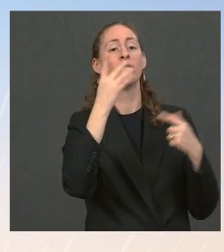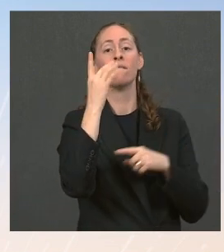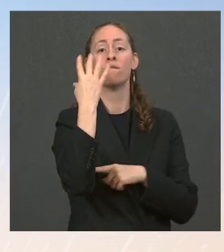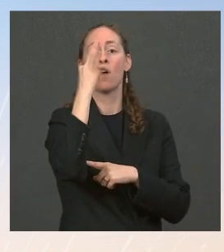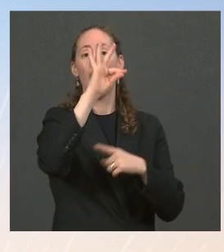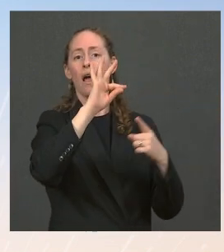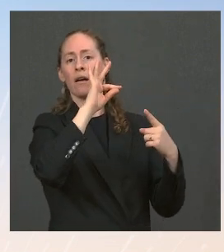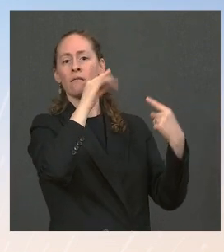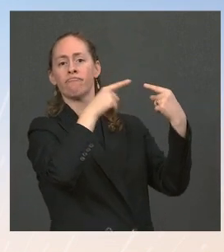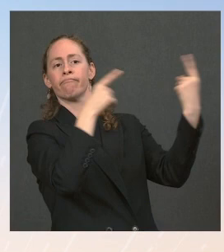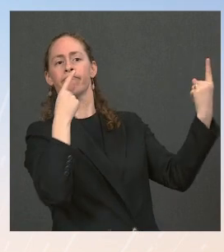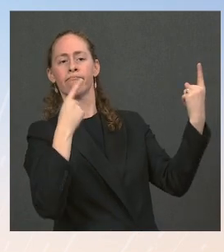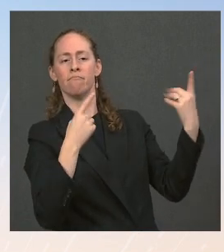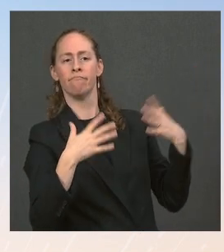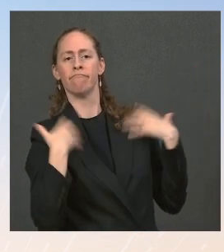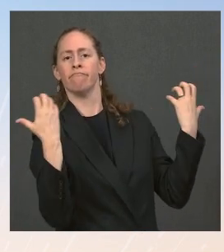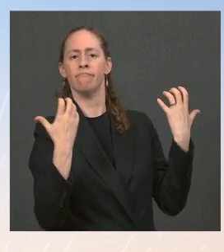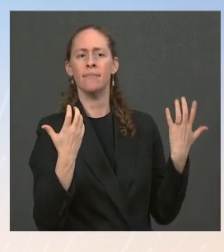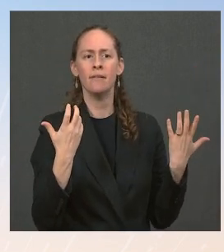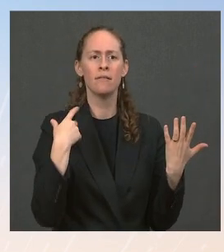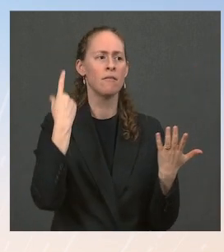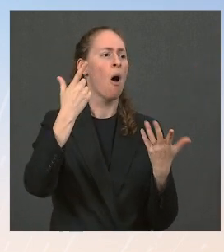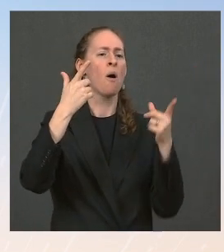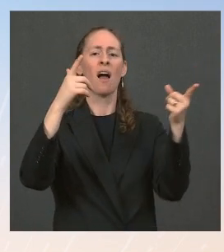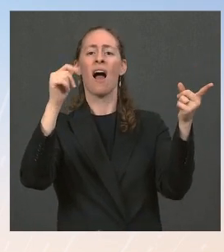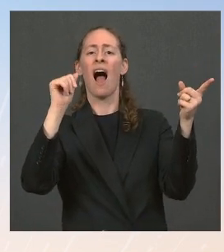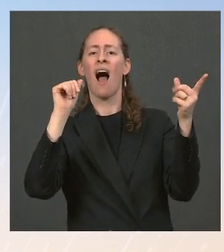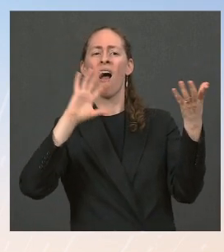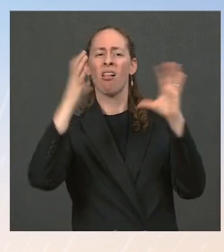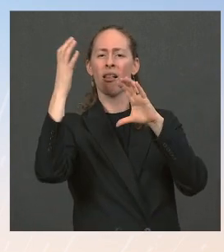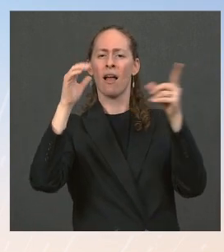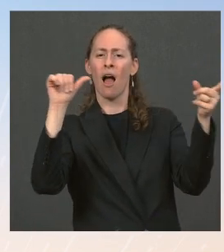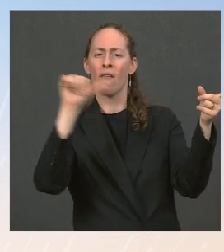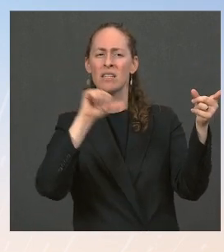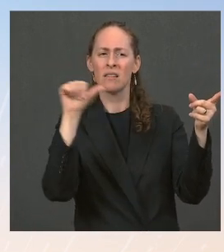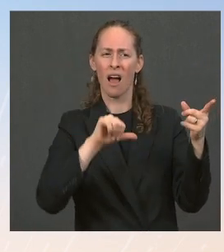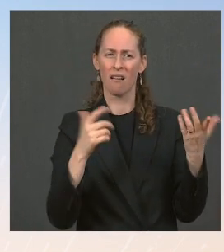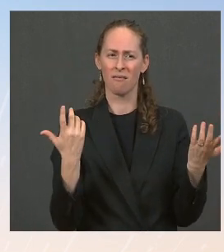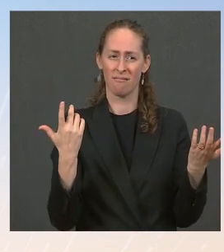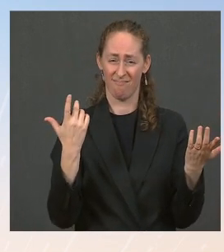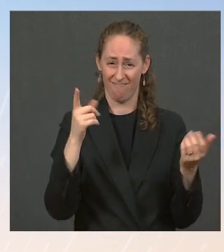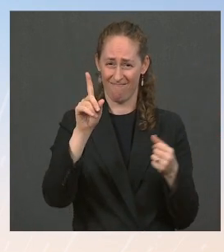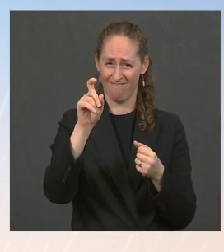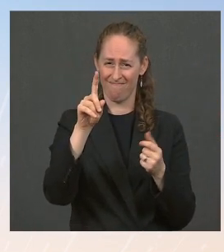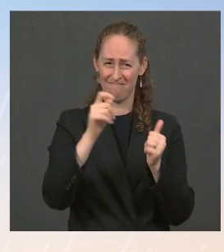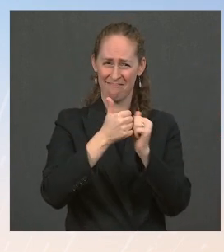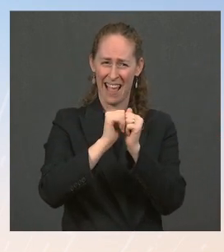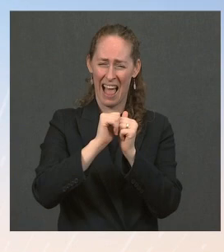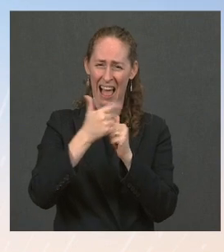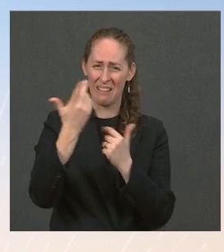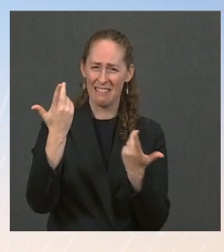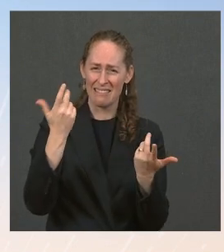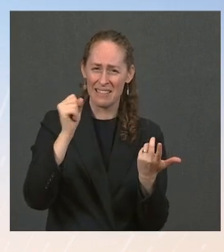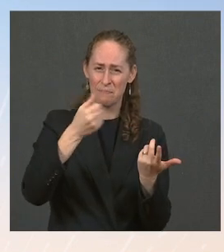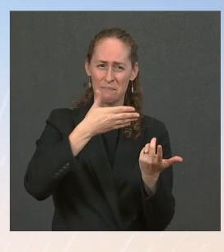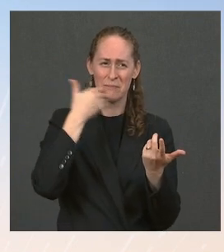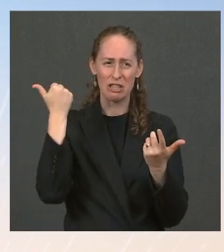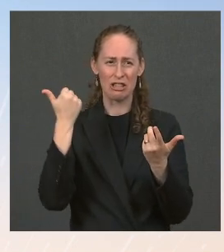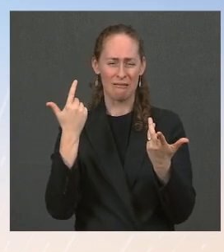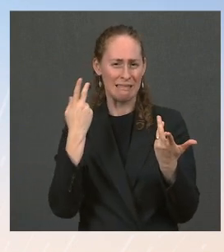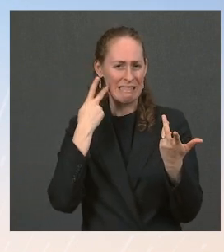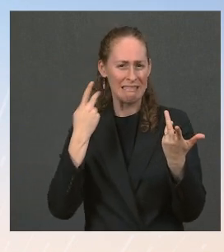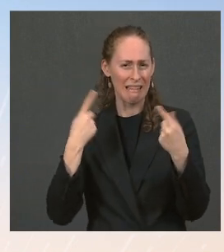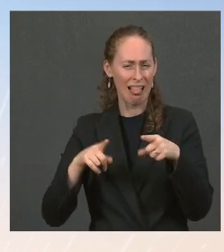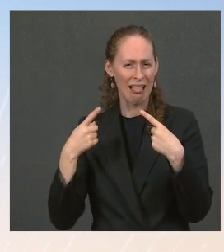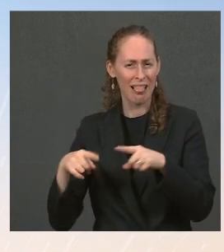frustration among allies about Afghanistan. What should Americans make of that, given what they've seen in recent weeks? Well, let me take each of